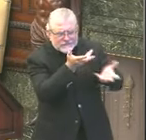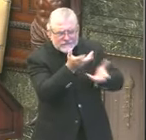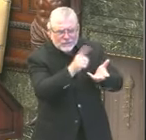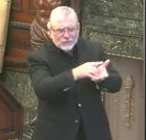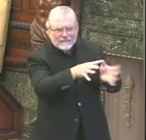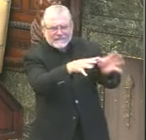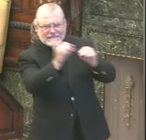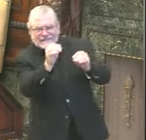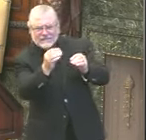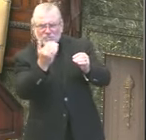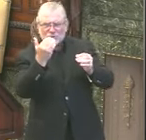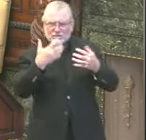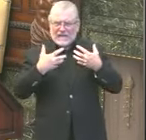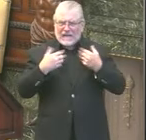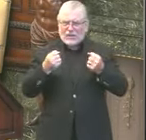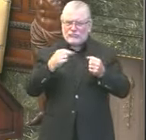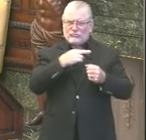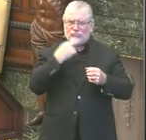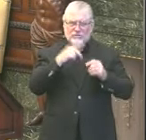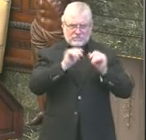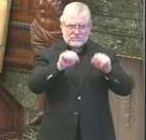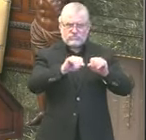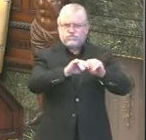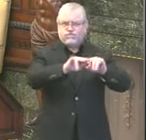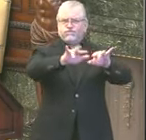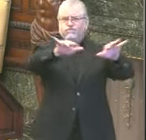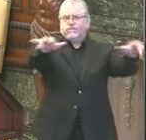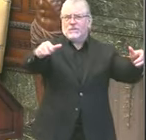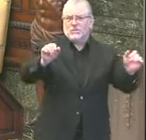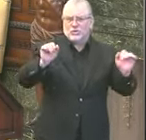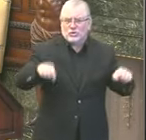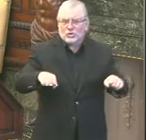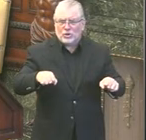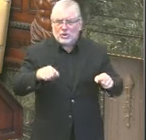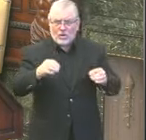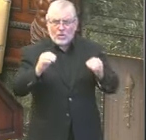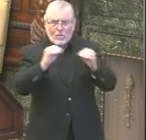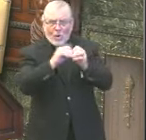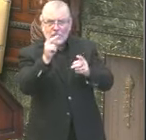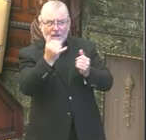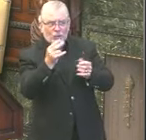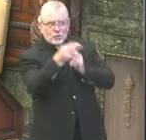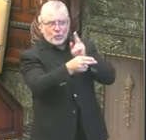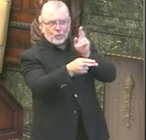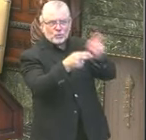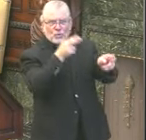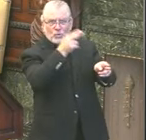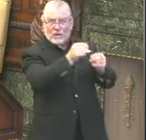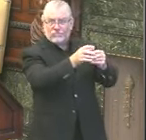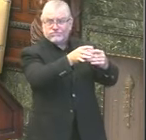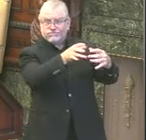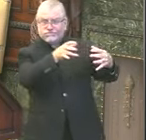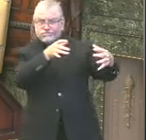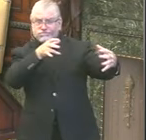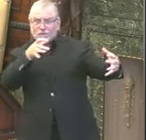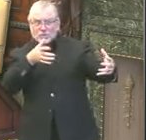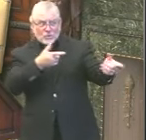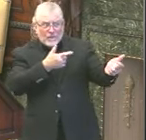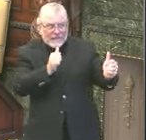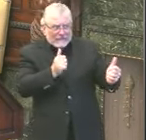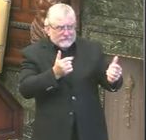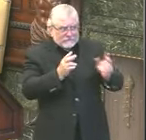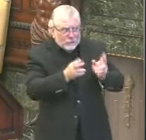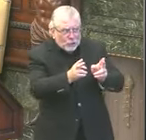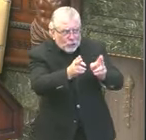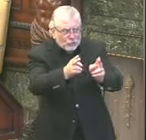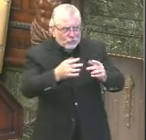pose to the city, as there are greater numbers of people accumulating there? Is this an issue where you're going to be negotiating a solution to